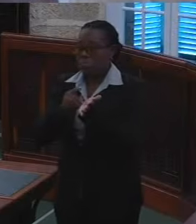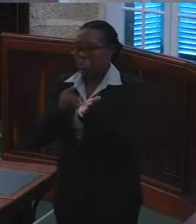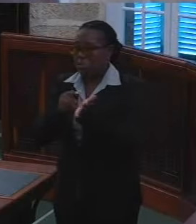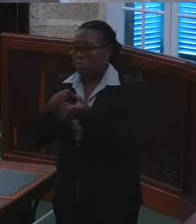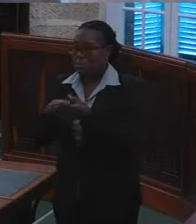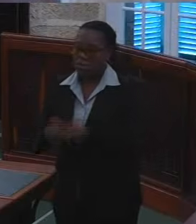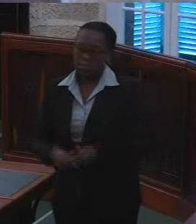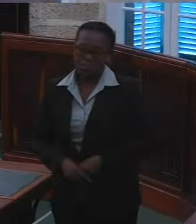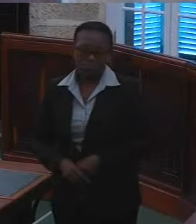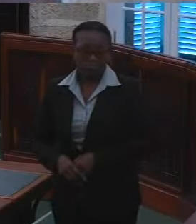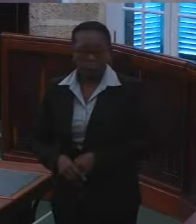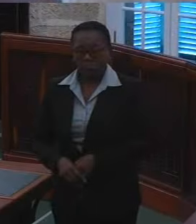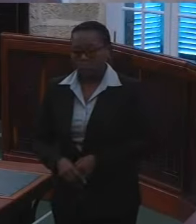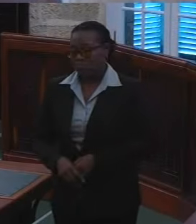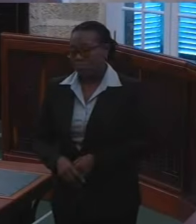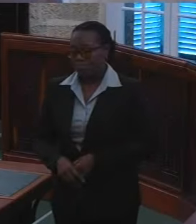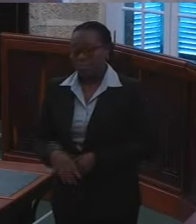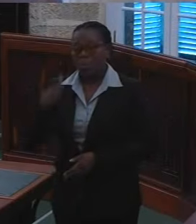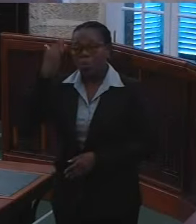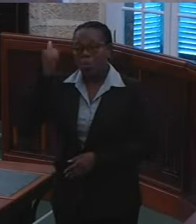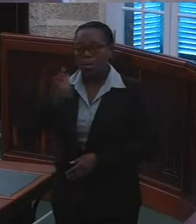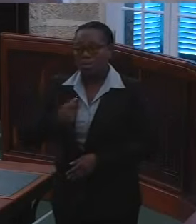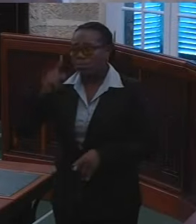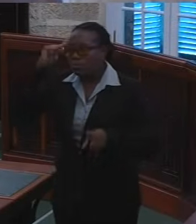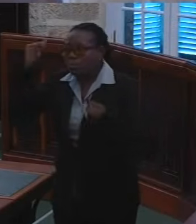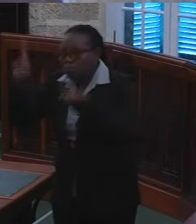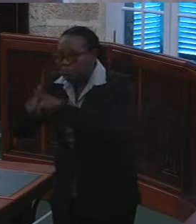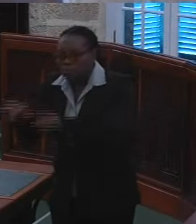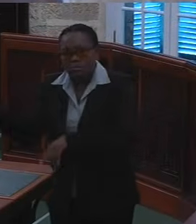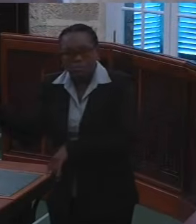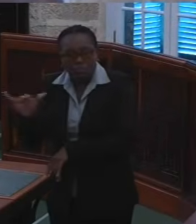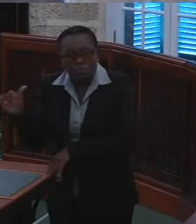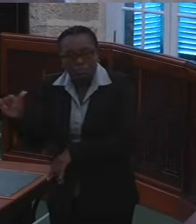head with agreement to what I'm saying.